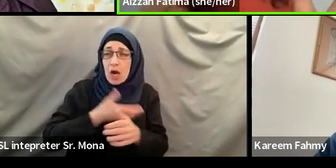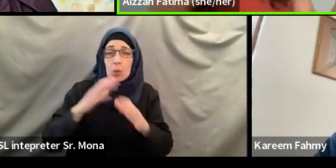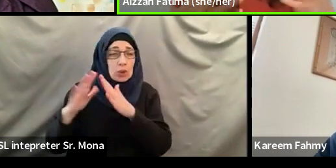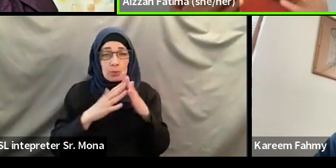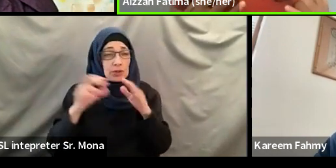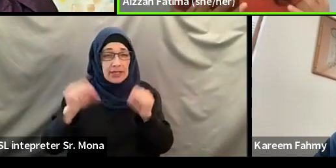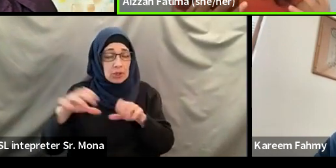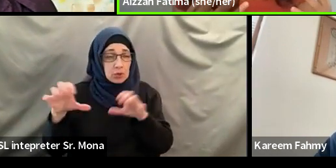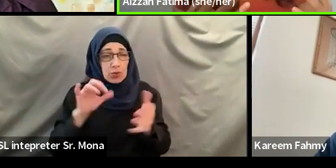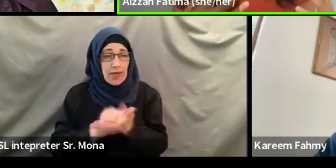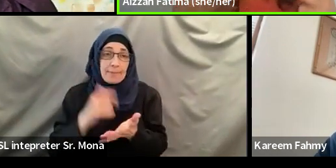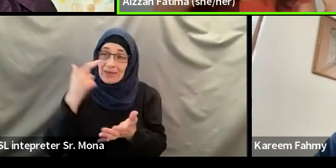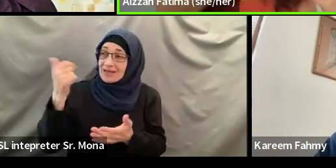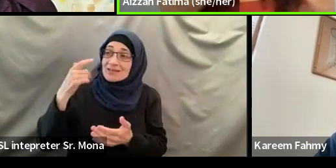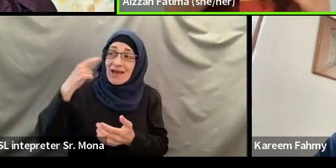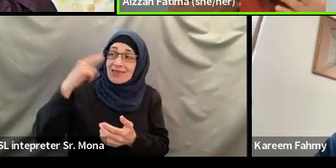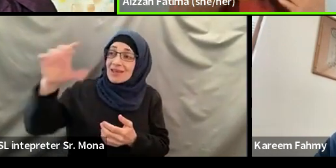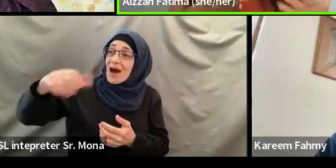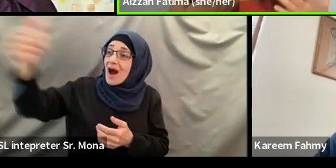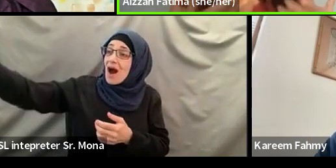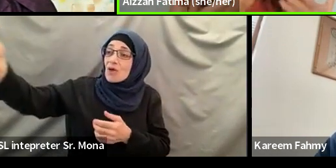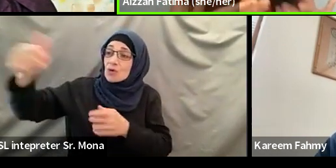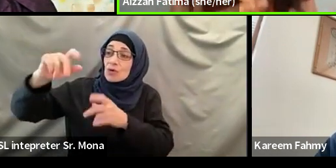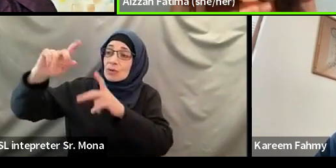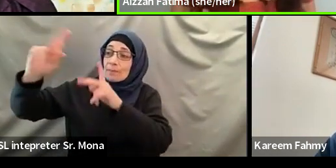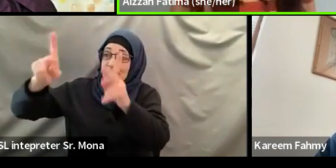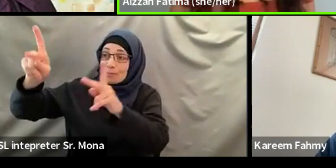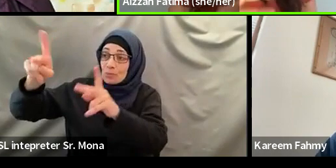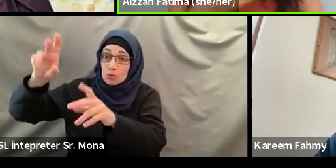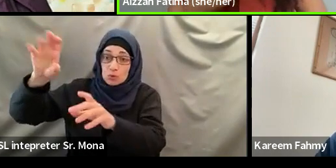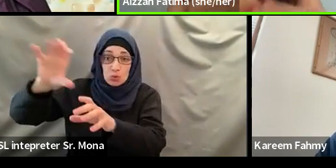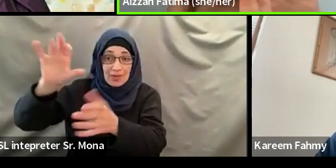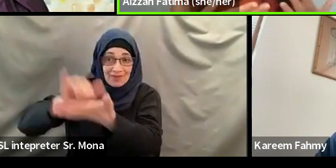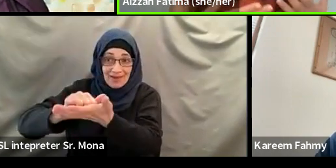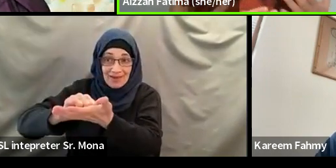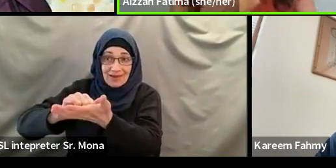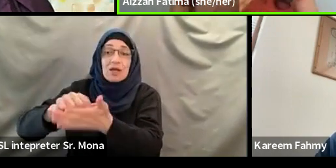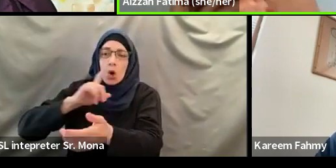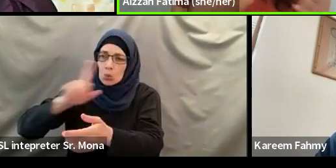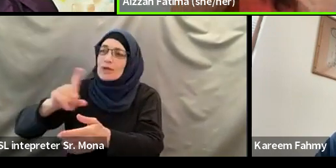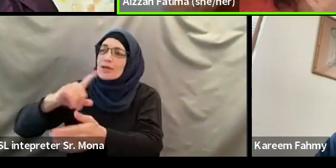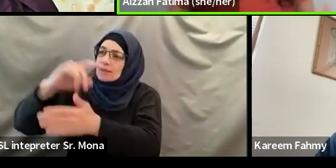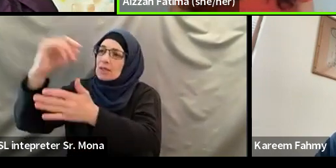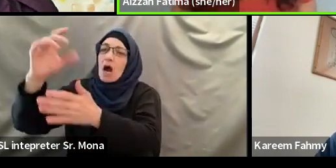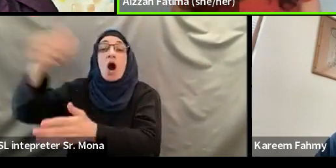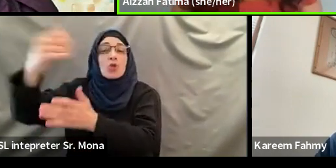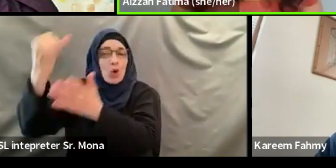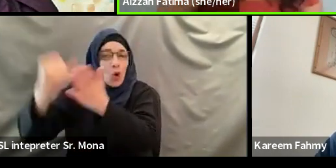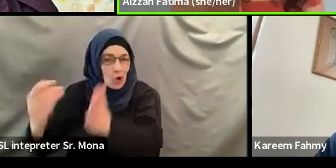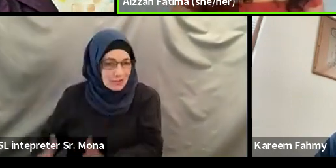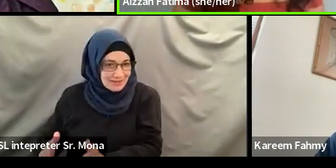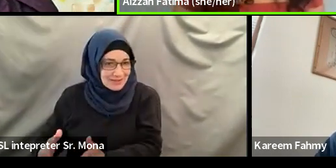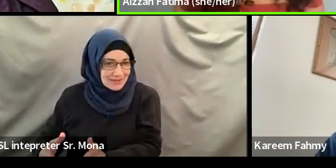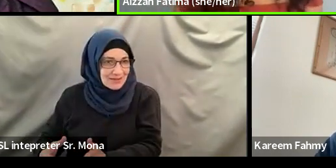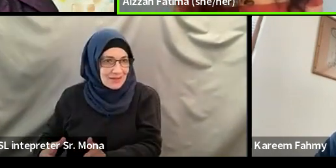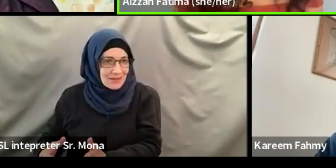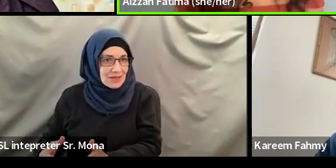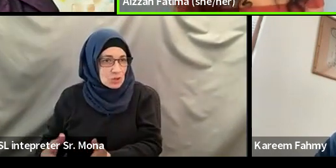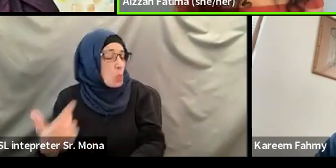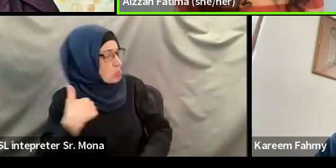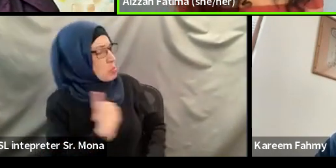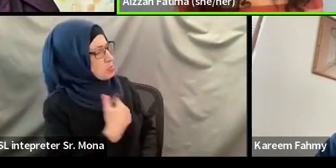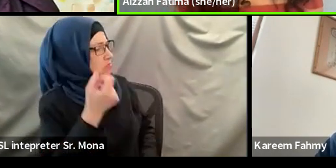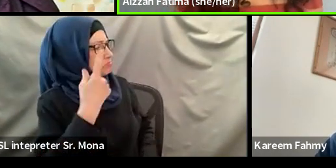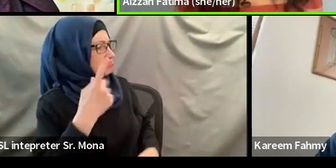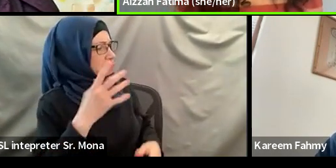that are other artists at this point. We understand this point of view and we will support it. But I would love to hear what other